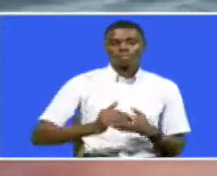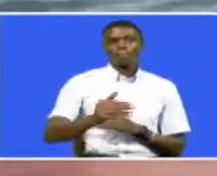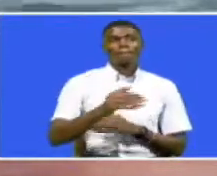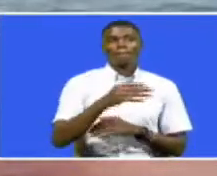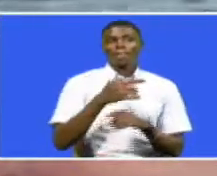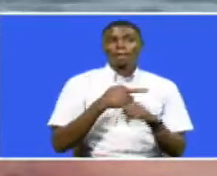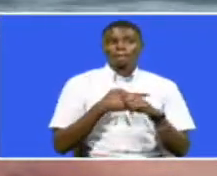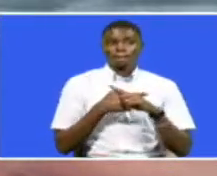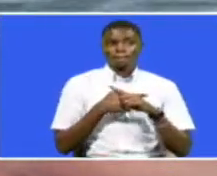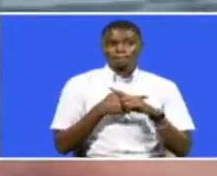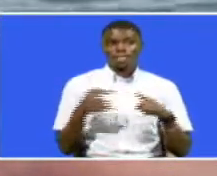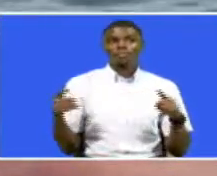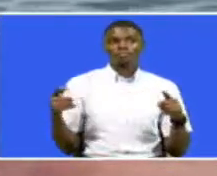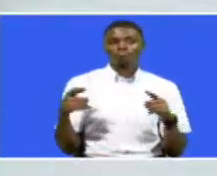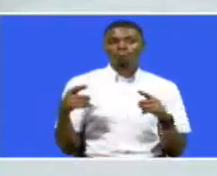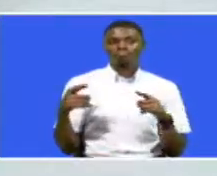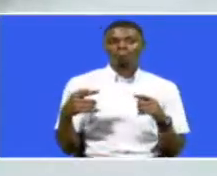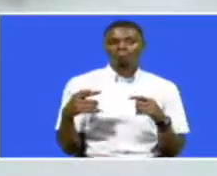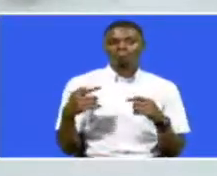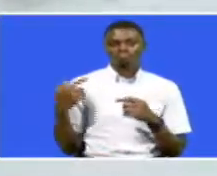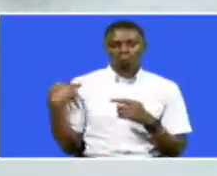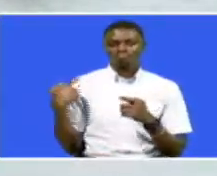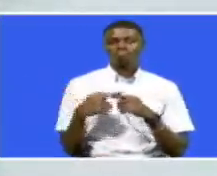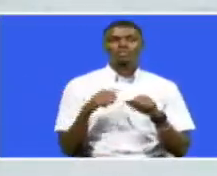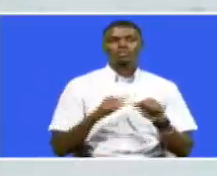but so far so good.